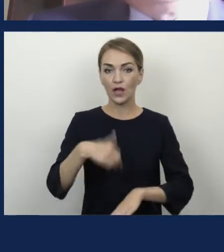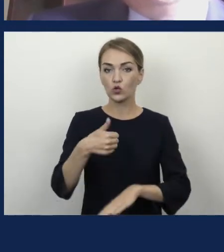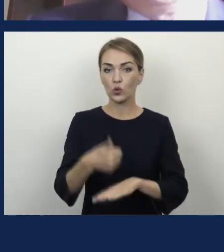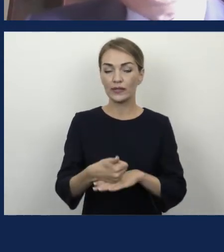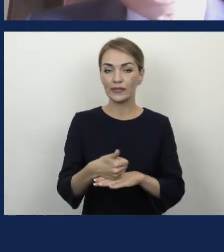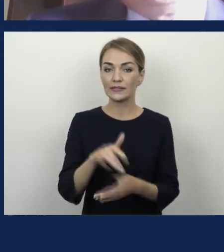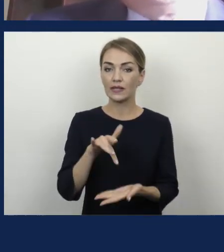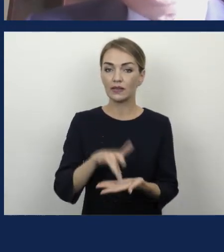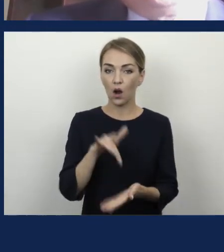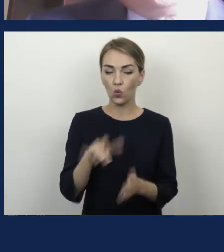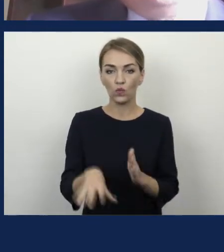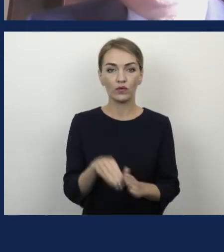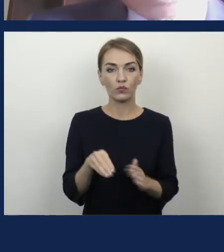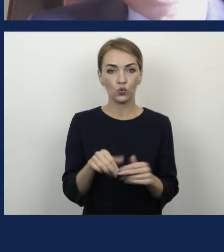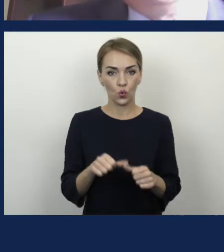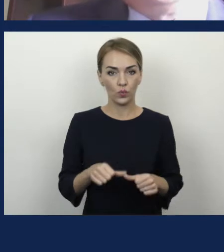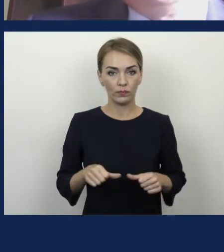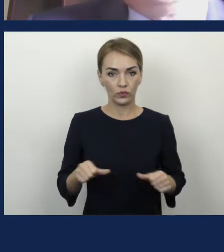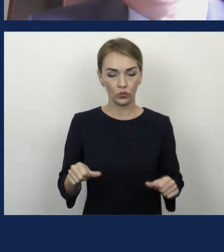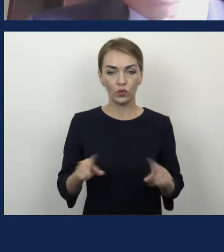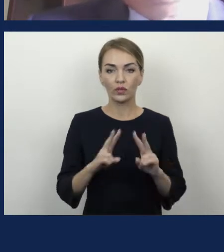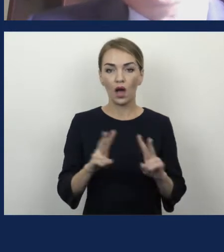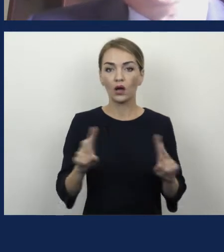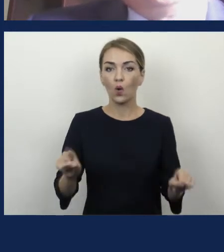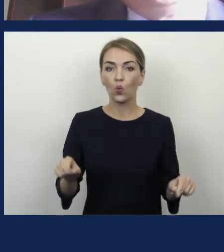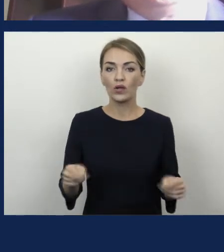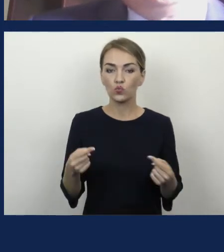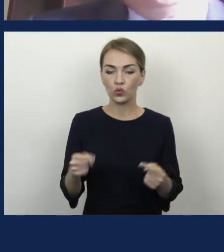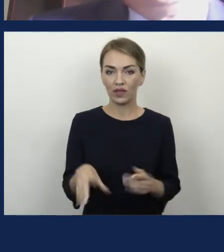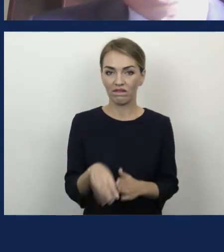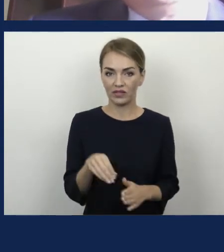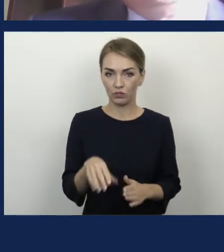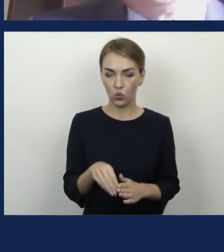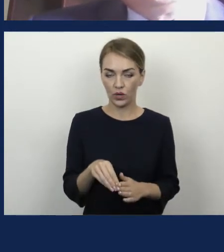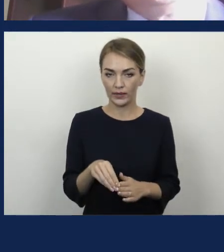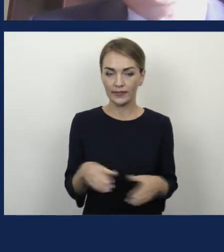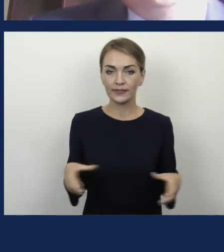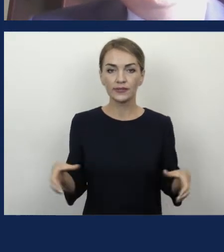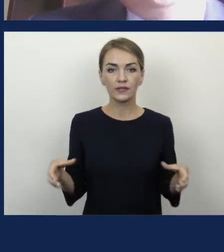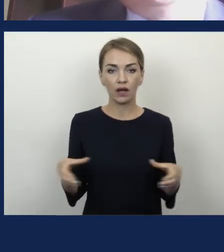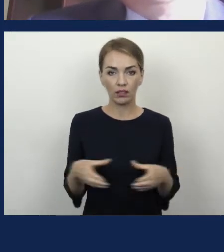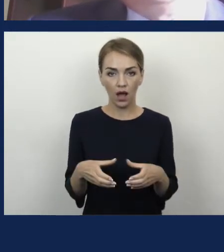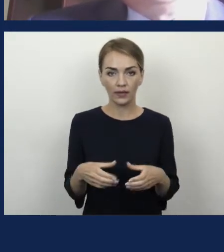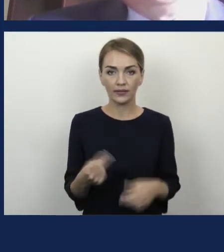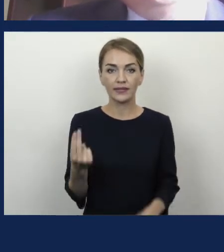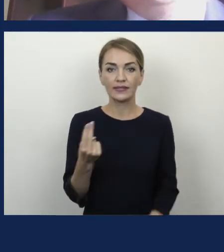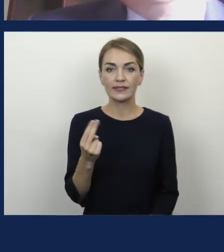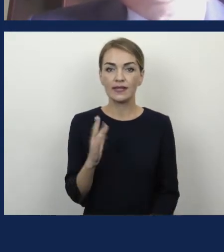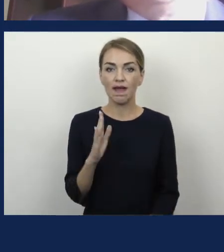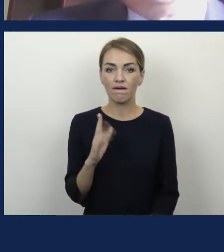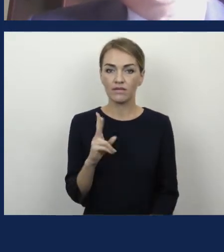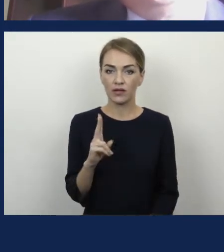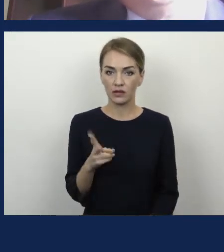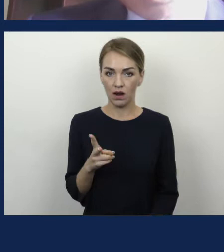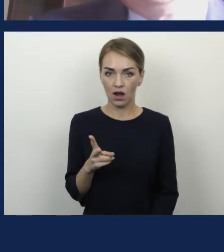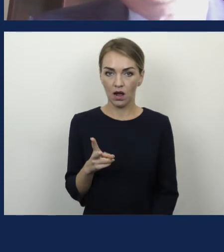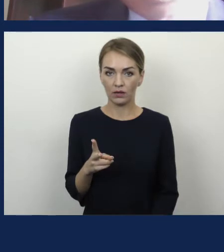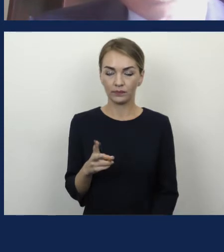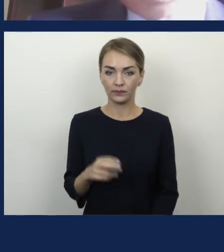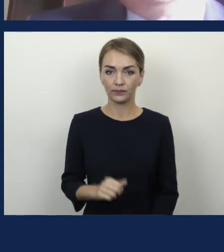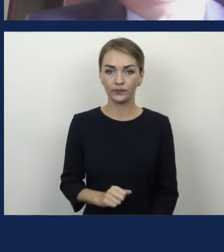organize elections. The composition of the Central Electoral Commission is designed in a